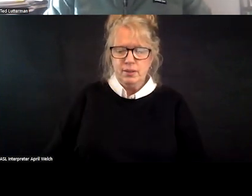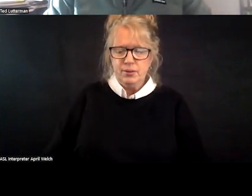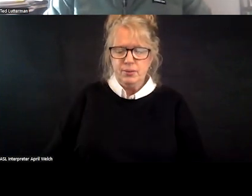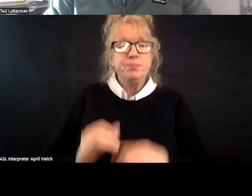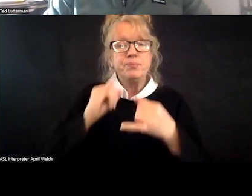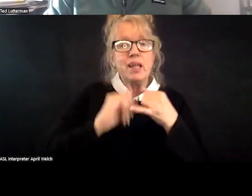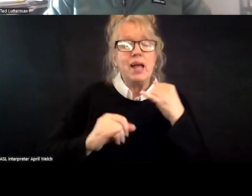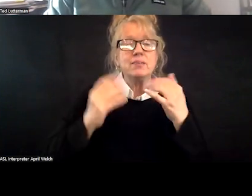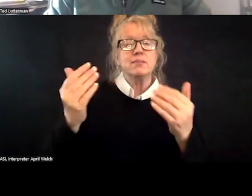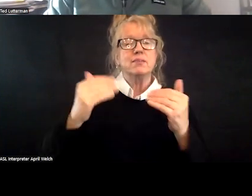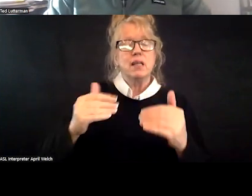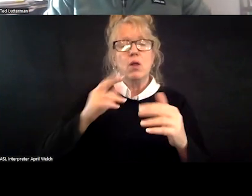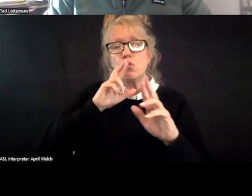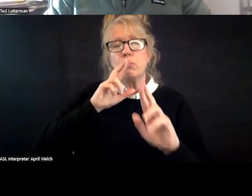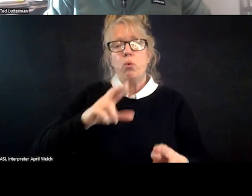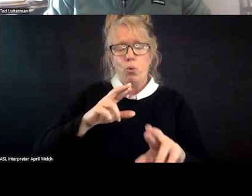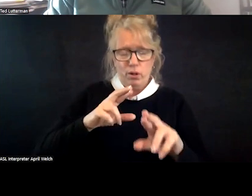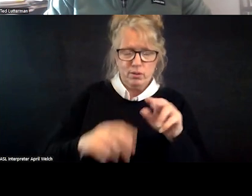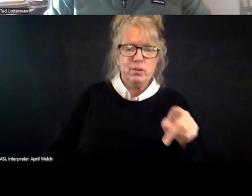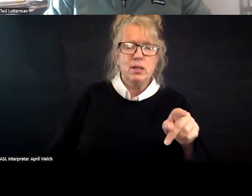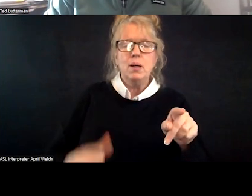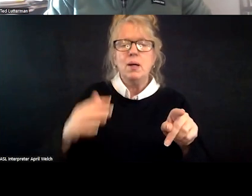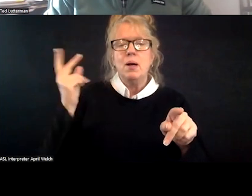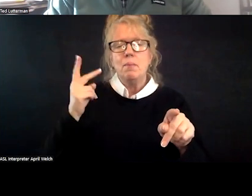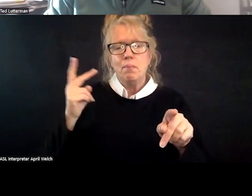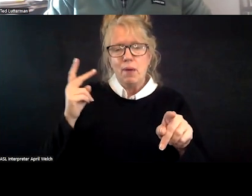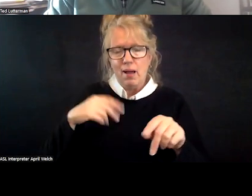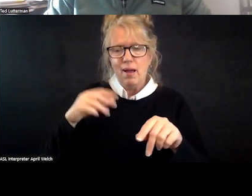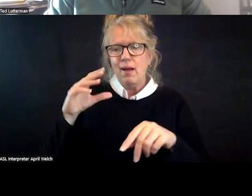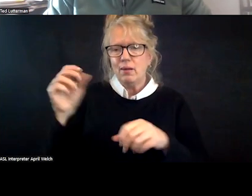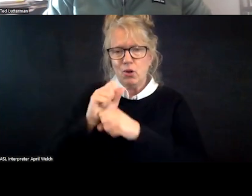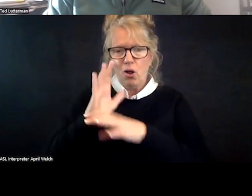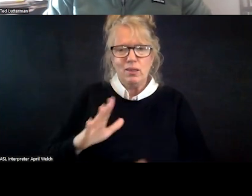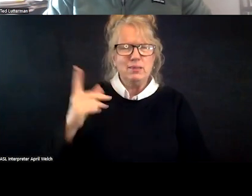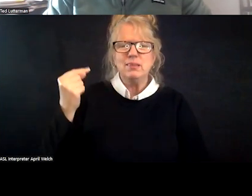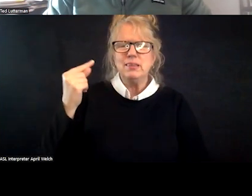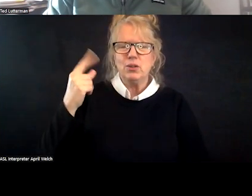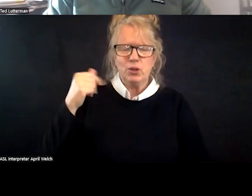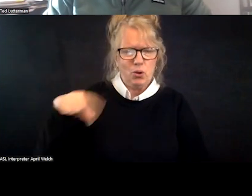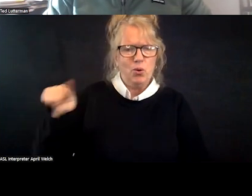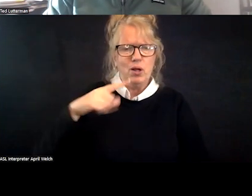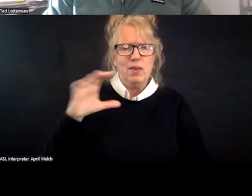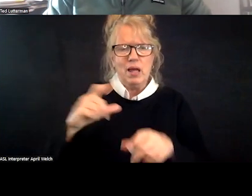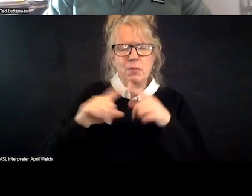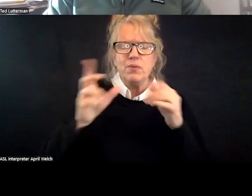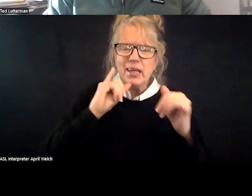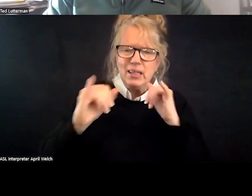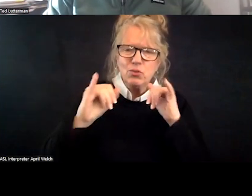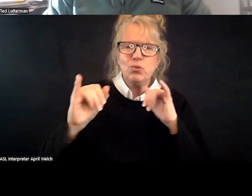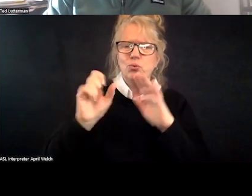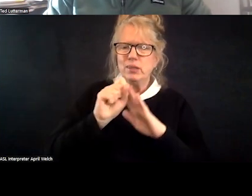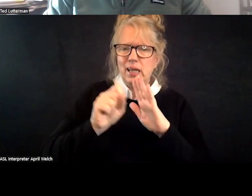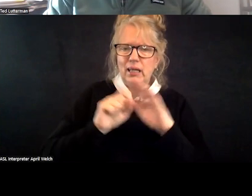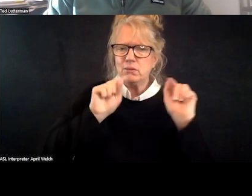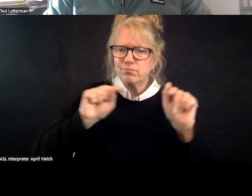report, if you go to the next slide, that my colleagues Kristen Nealon and people did a year ago, interviewing states about what they felt were